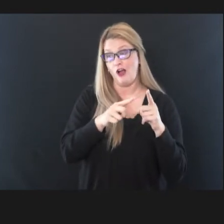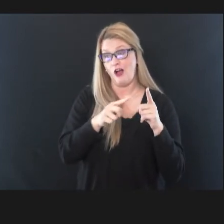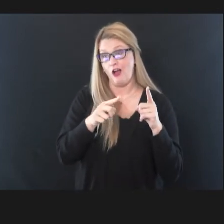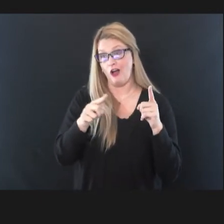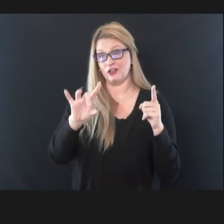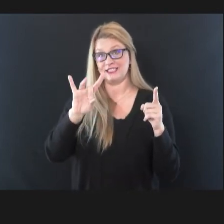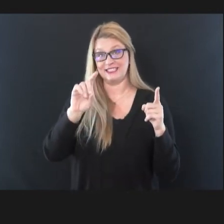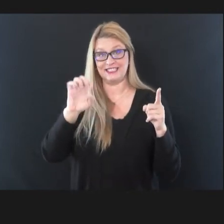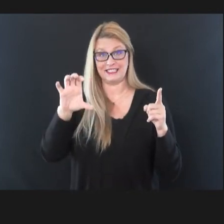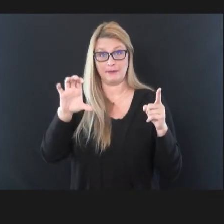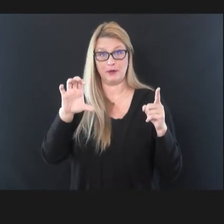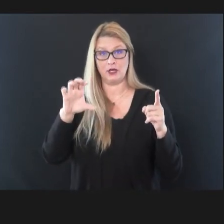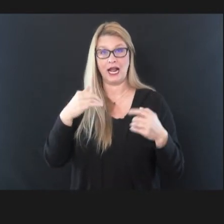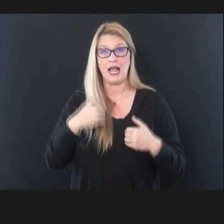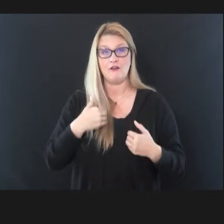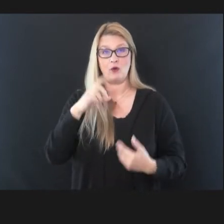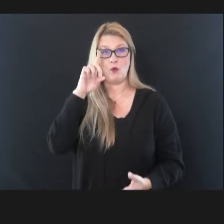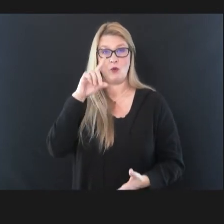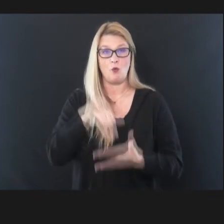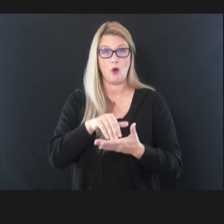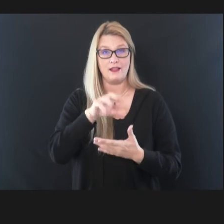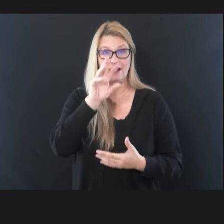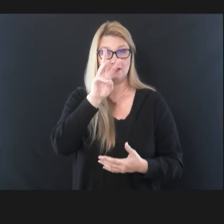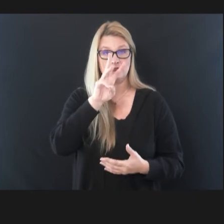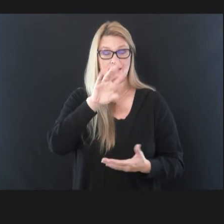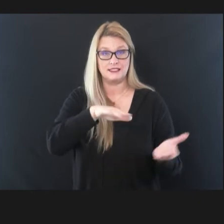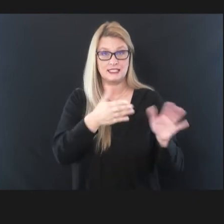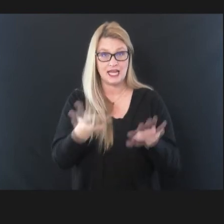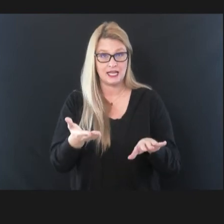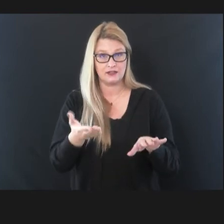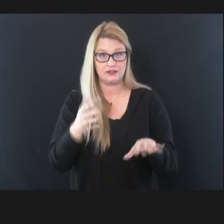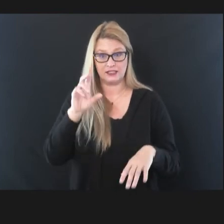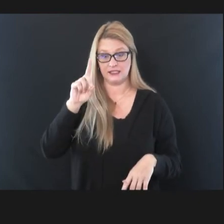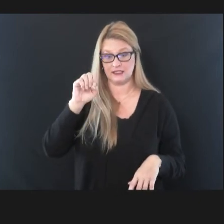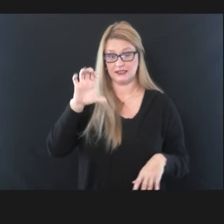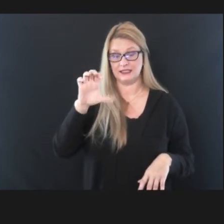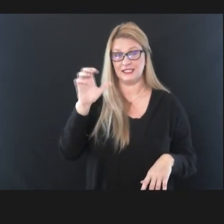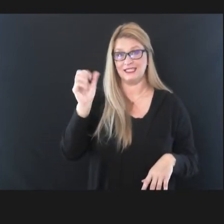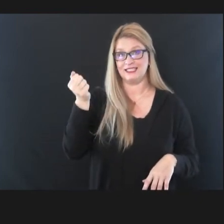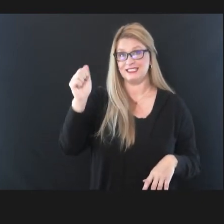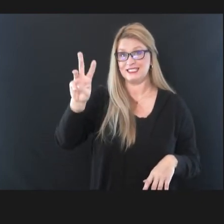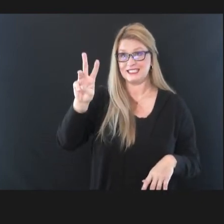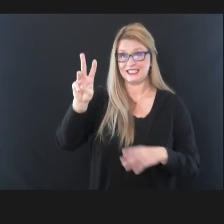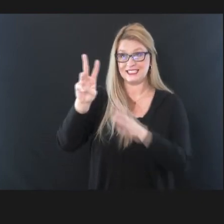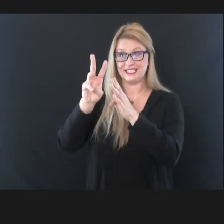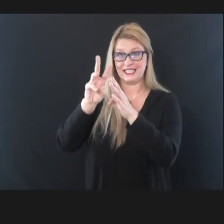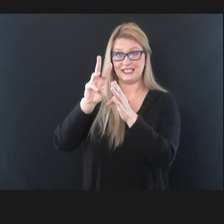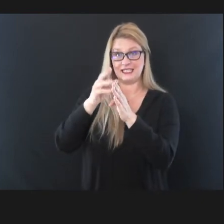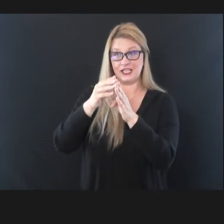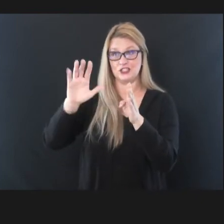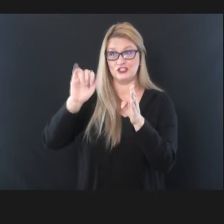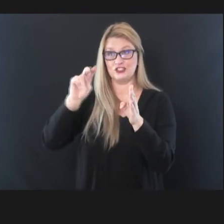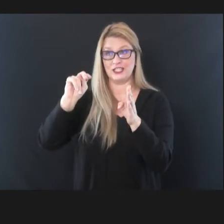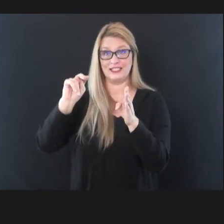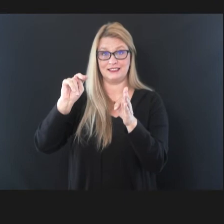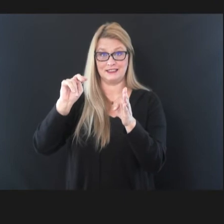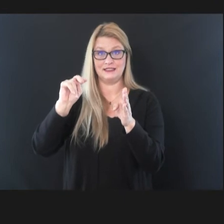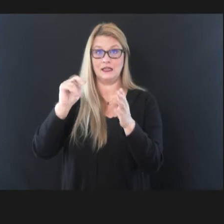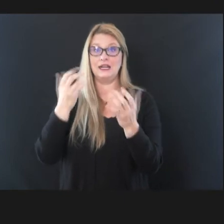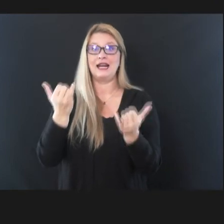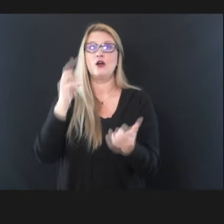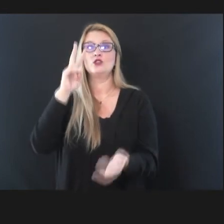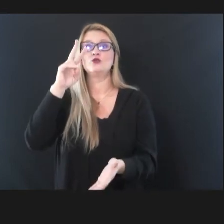reach 1,000 deaths in West Virginia. Now taken from December 16th to January 29th to reach 2,000